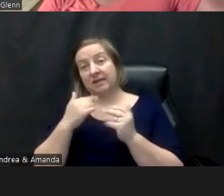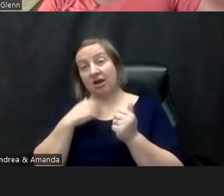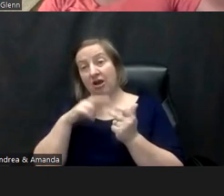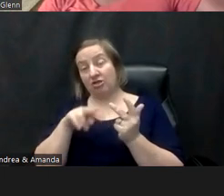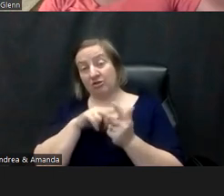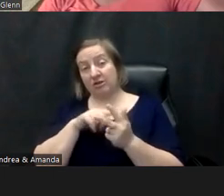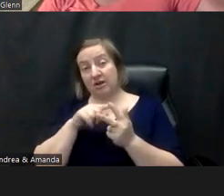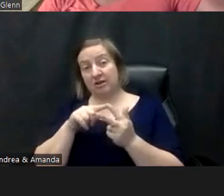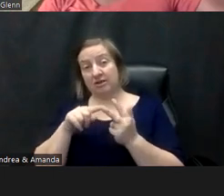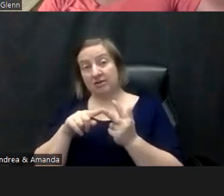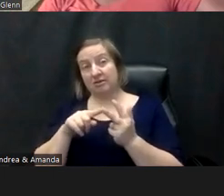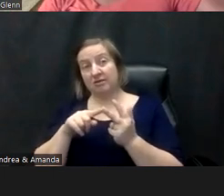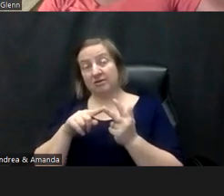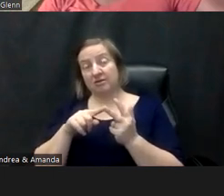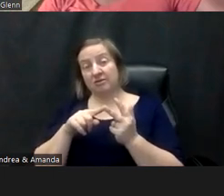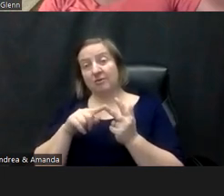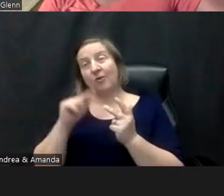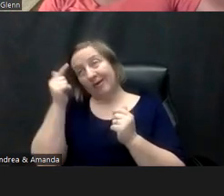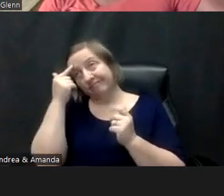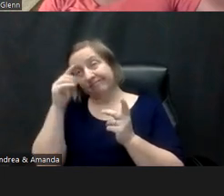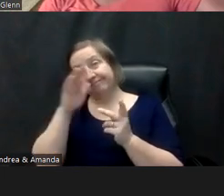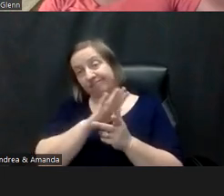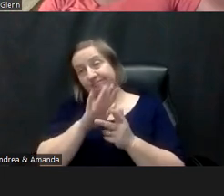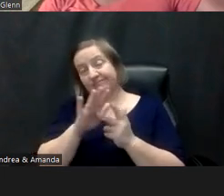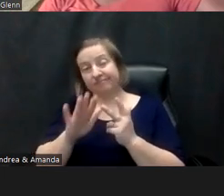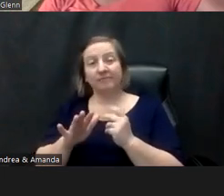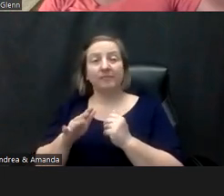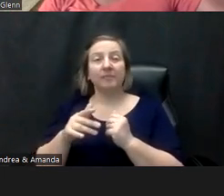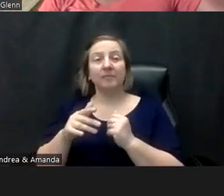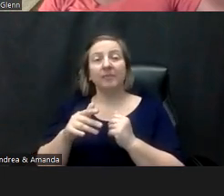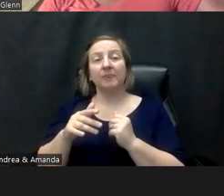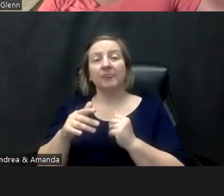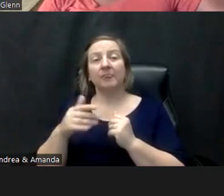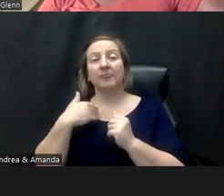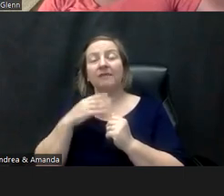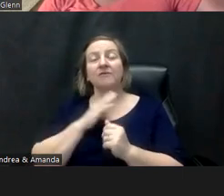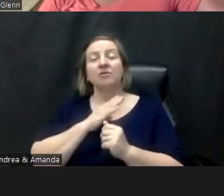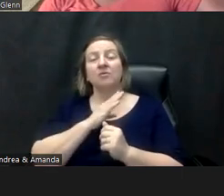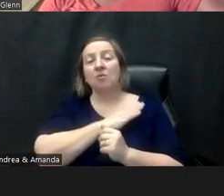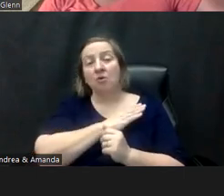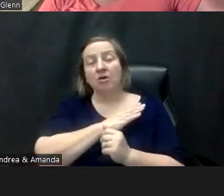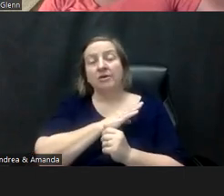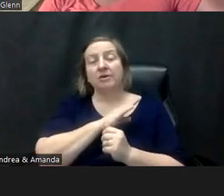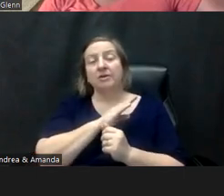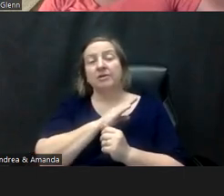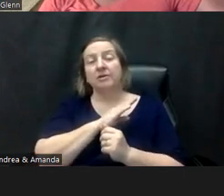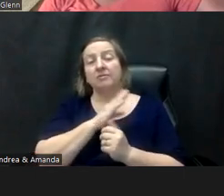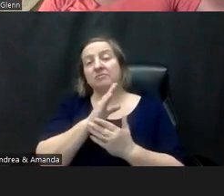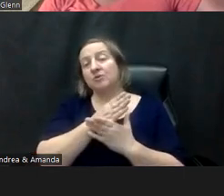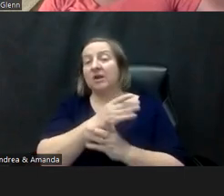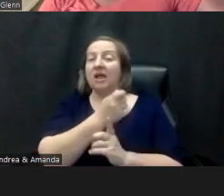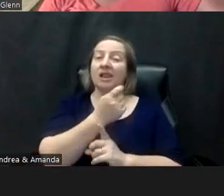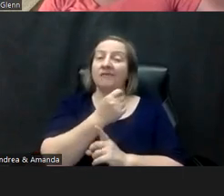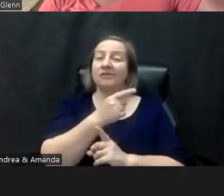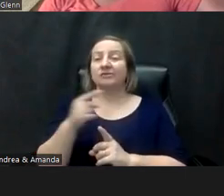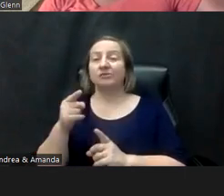or jurisdictions had boards between 11 and 23